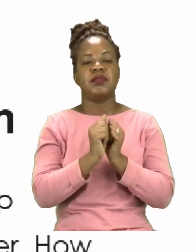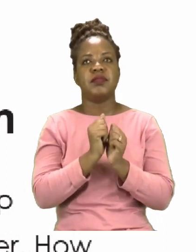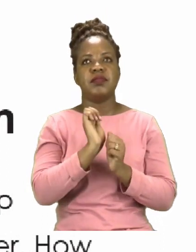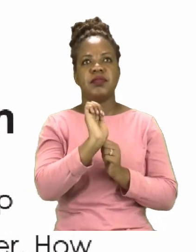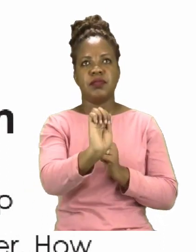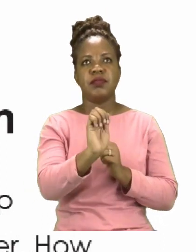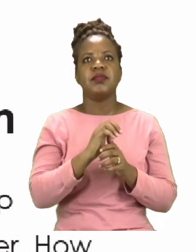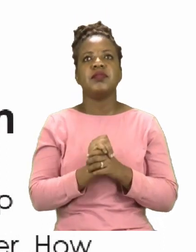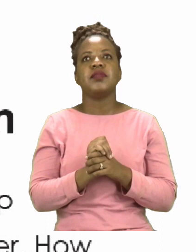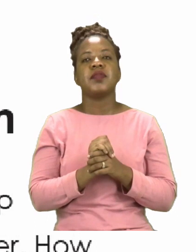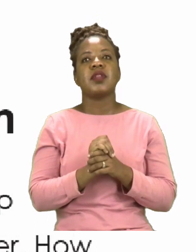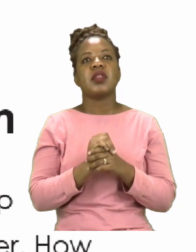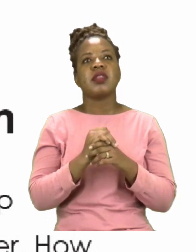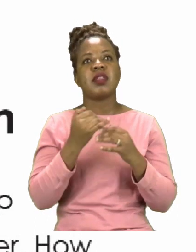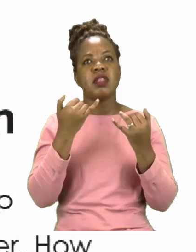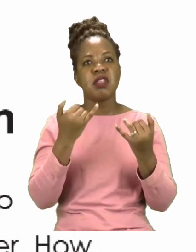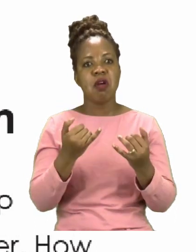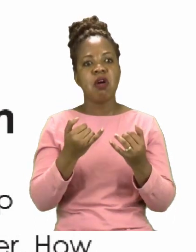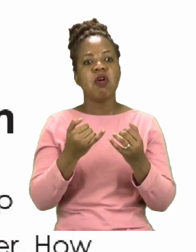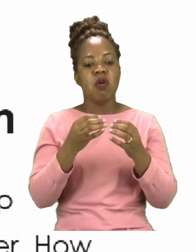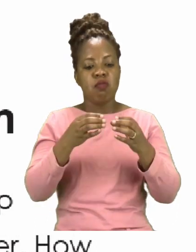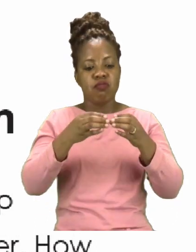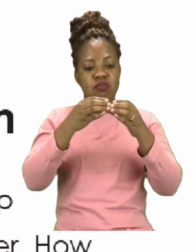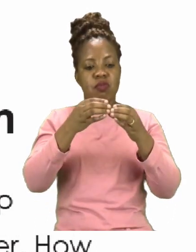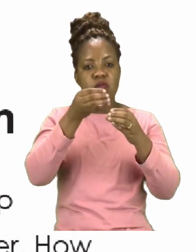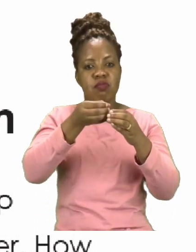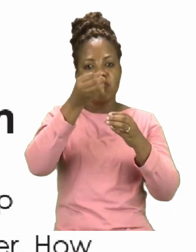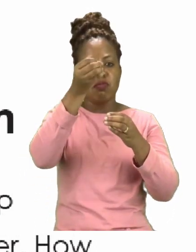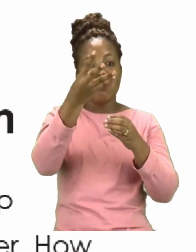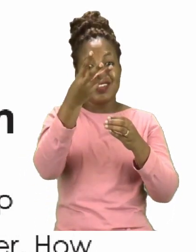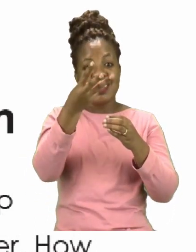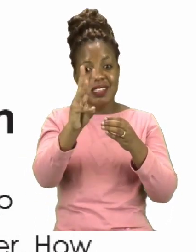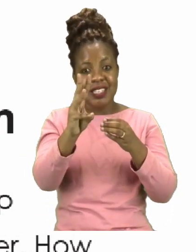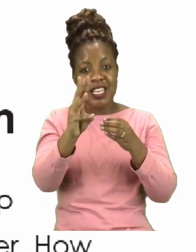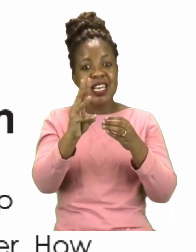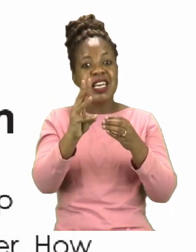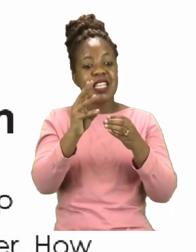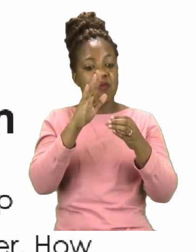Mario have left? Let's read this one again.